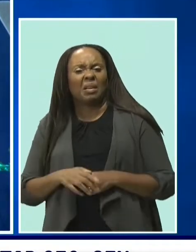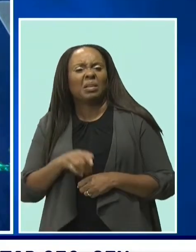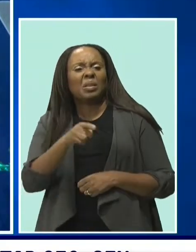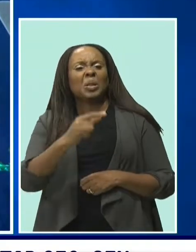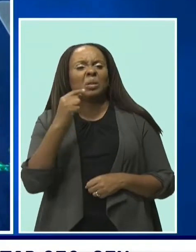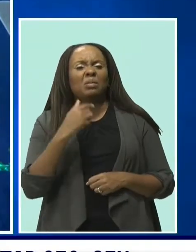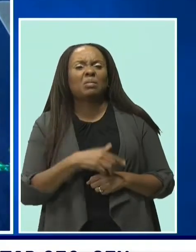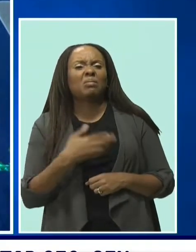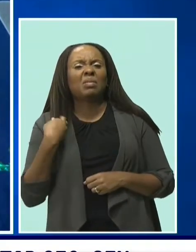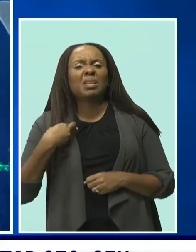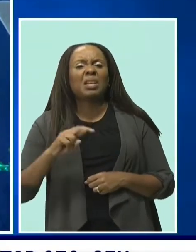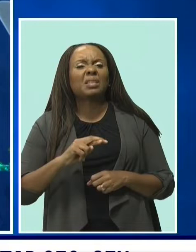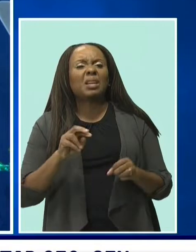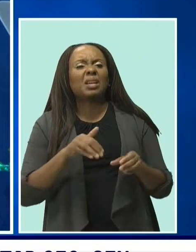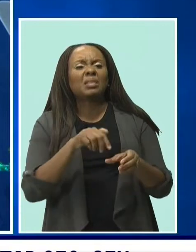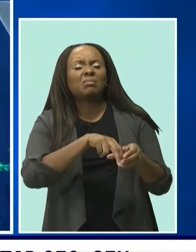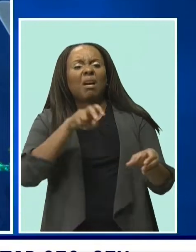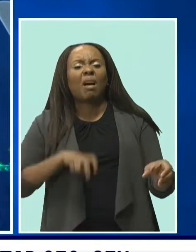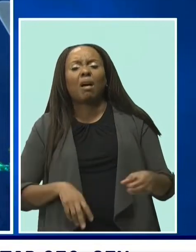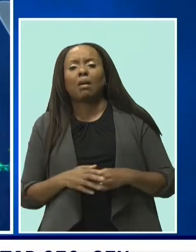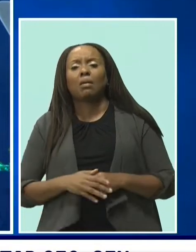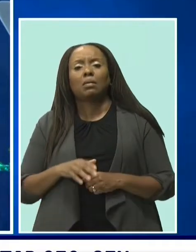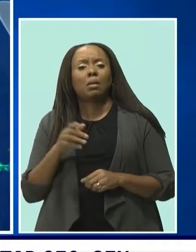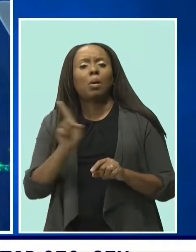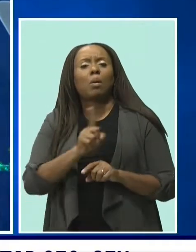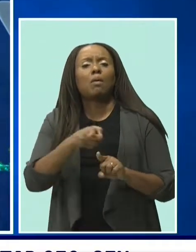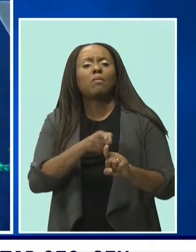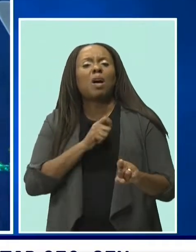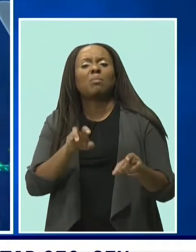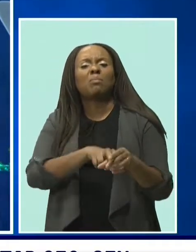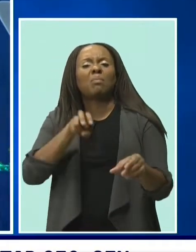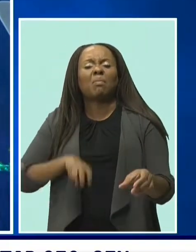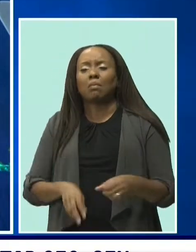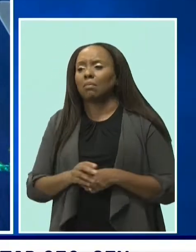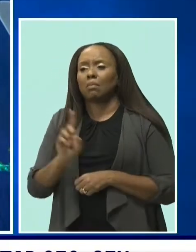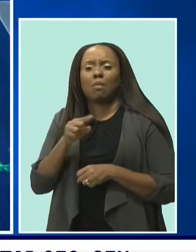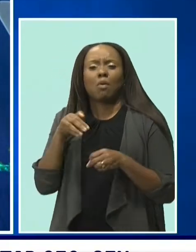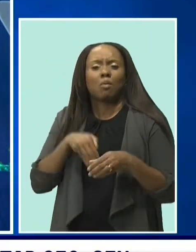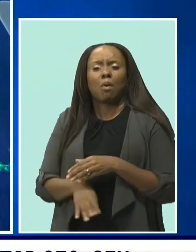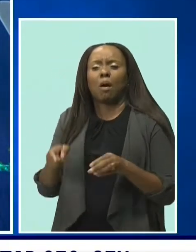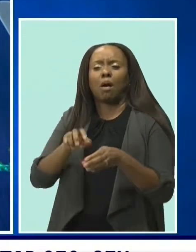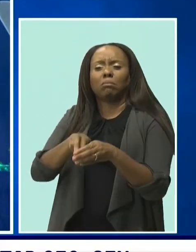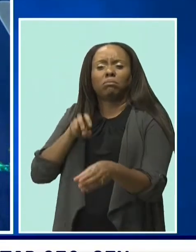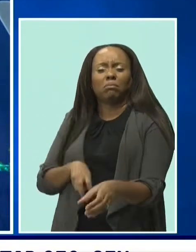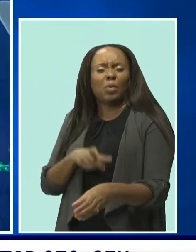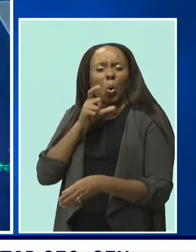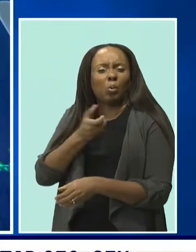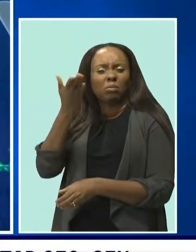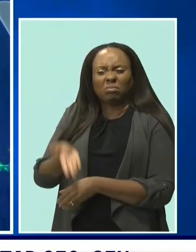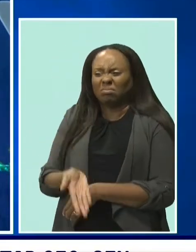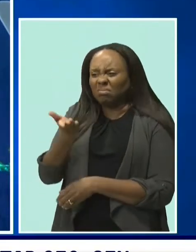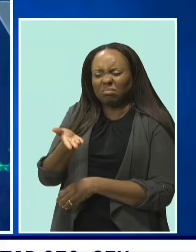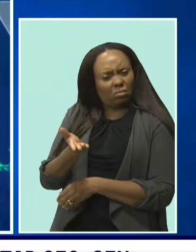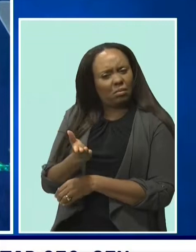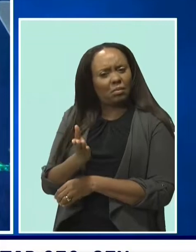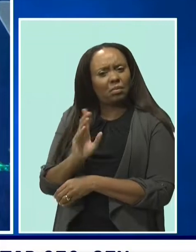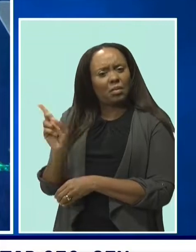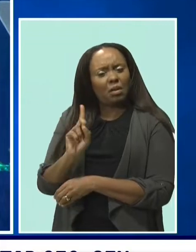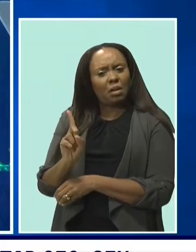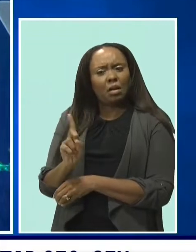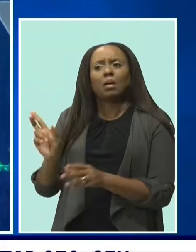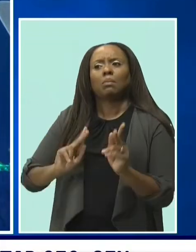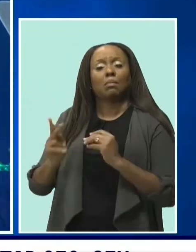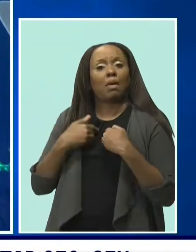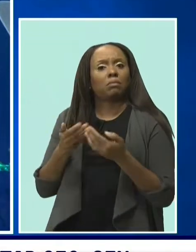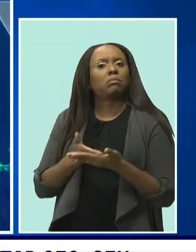gender, religion, their country of origin, where they are born, or who they are, because persons are